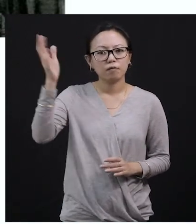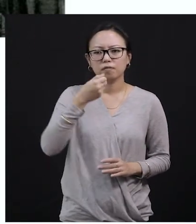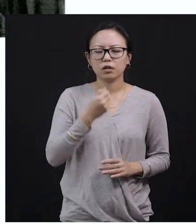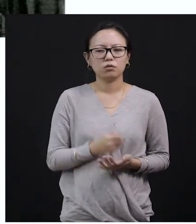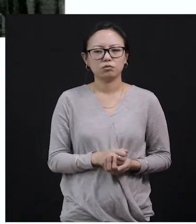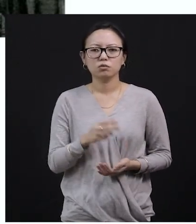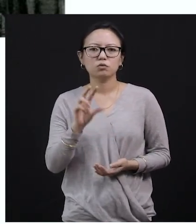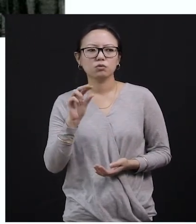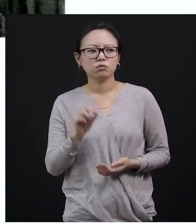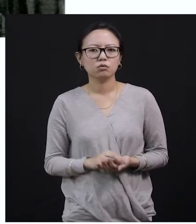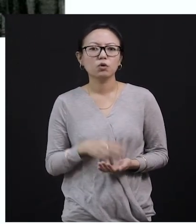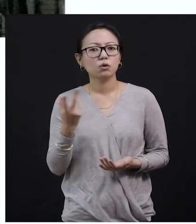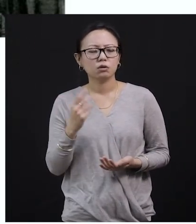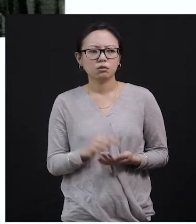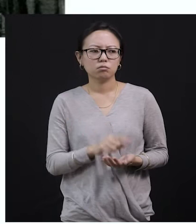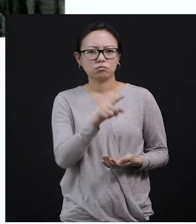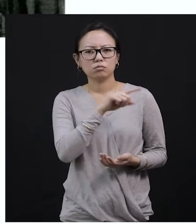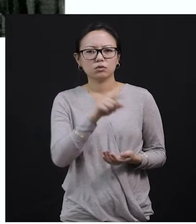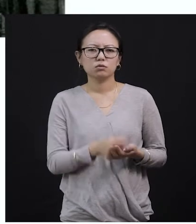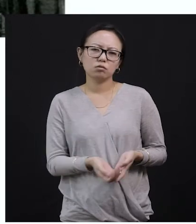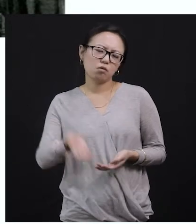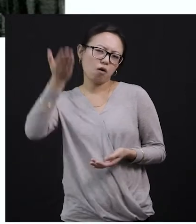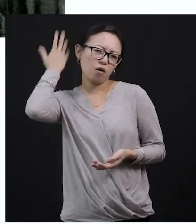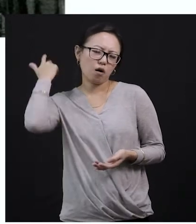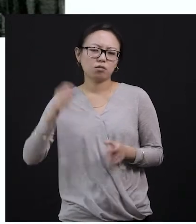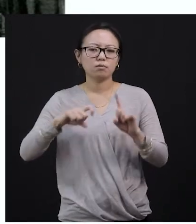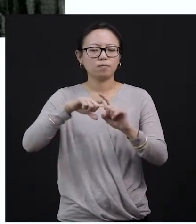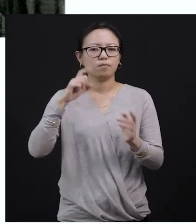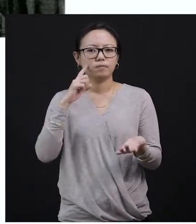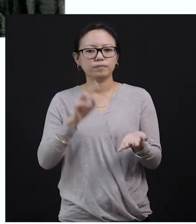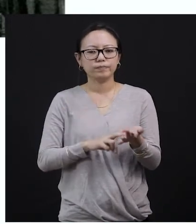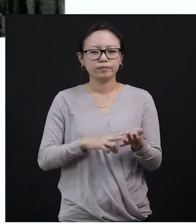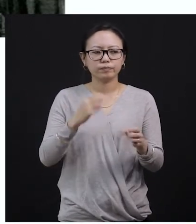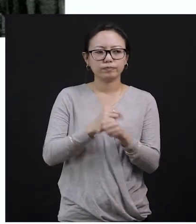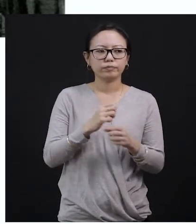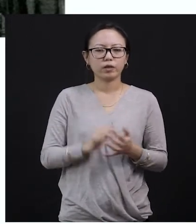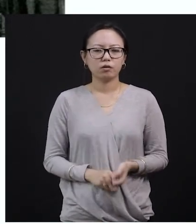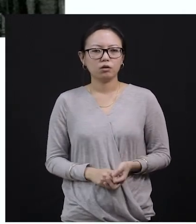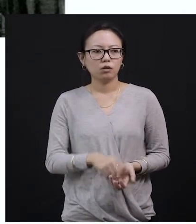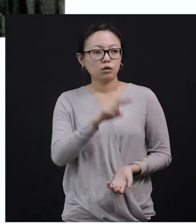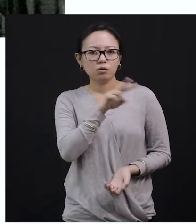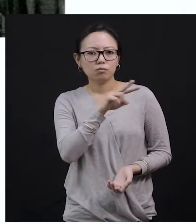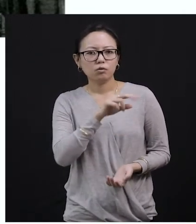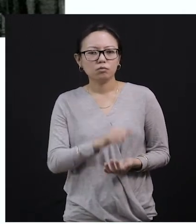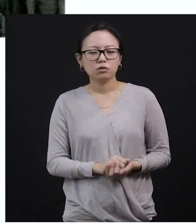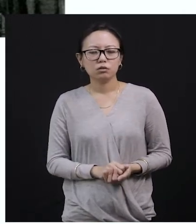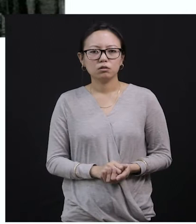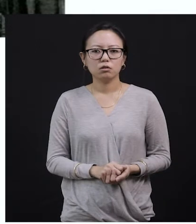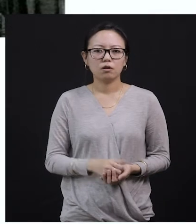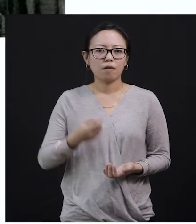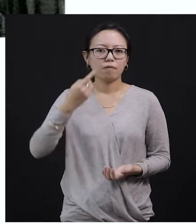is Bimbisara and this one is Ajatashatru. They were father and son, okay? They were